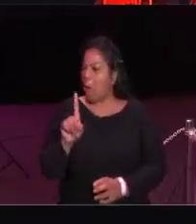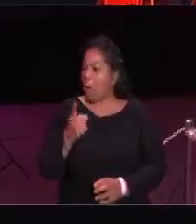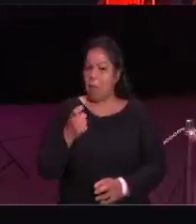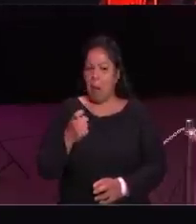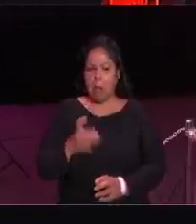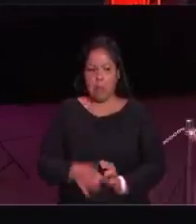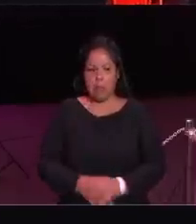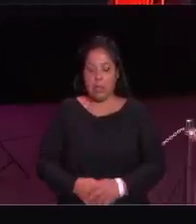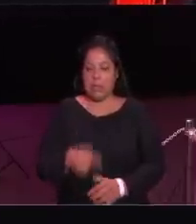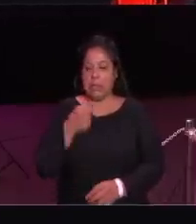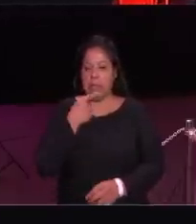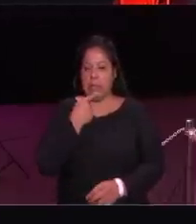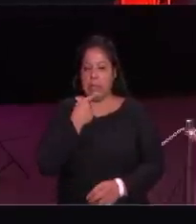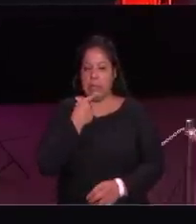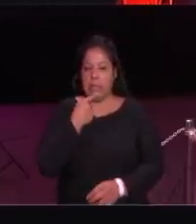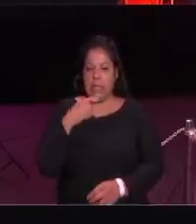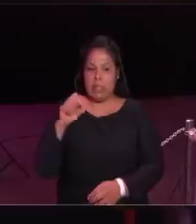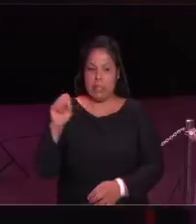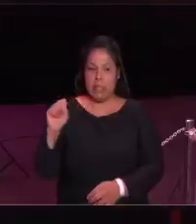San Bernardino,